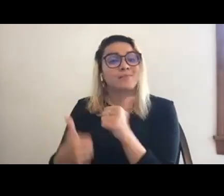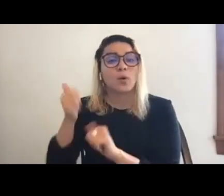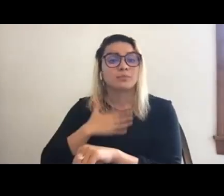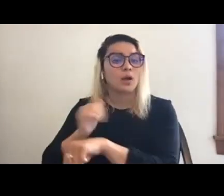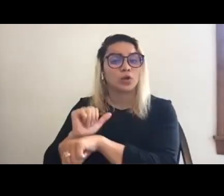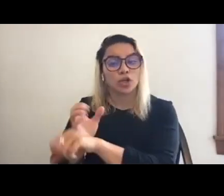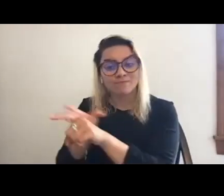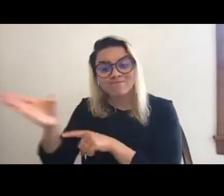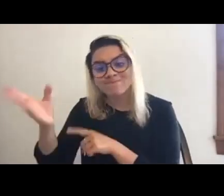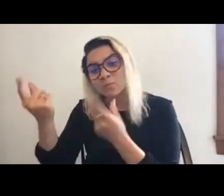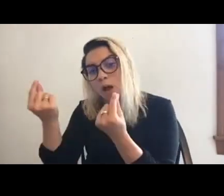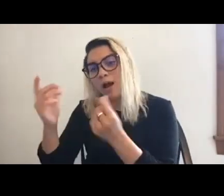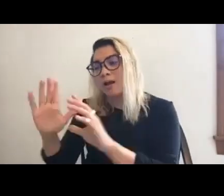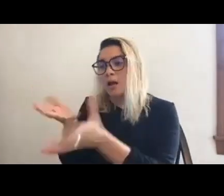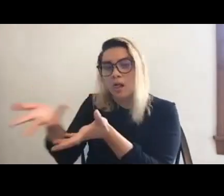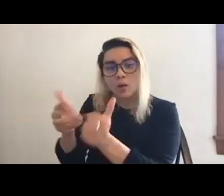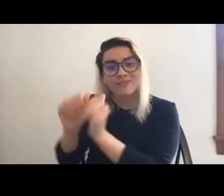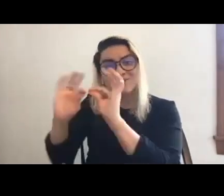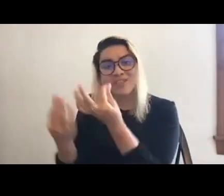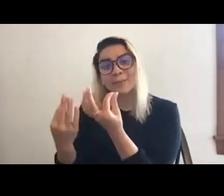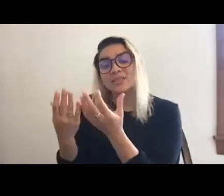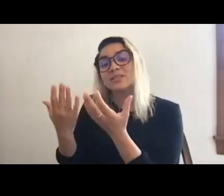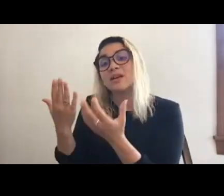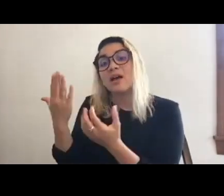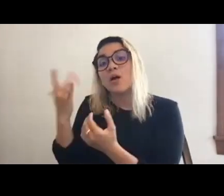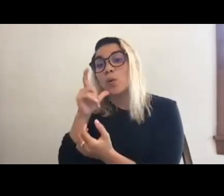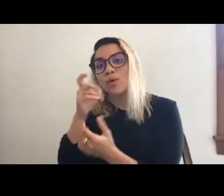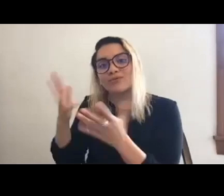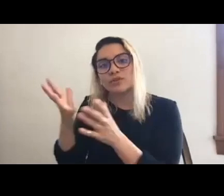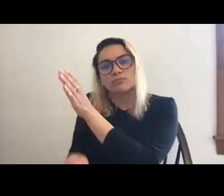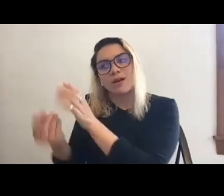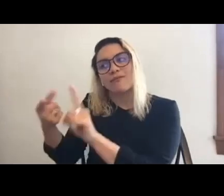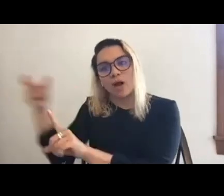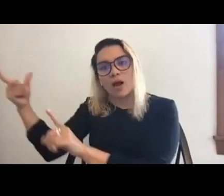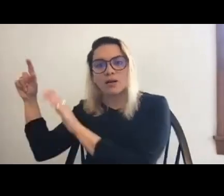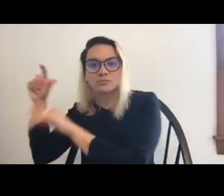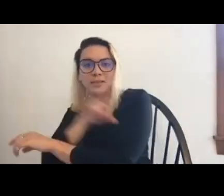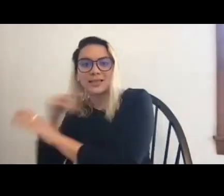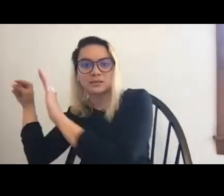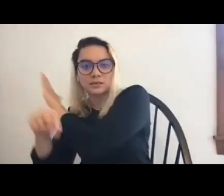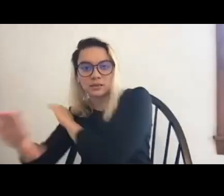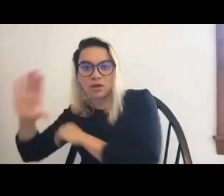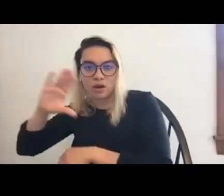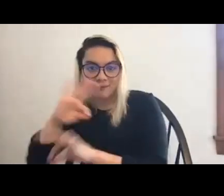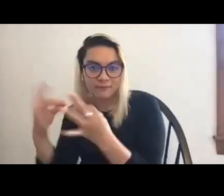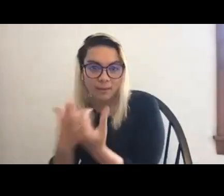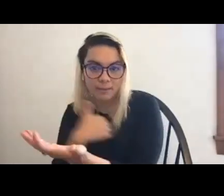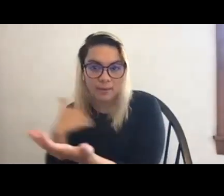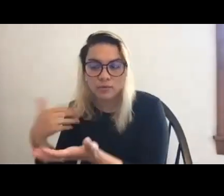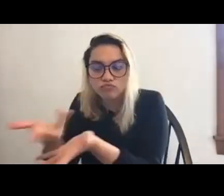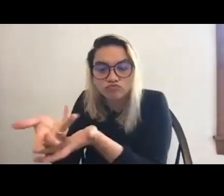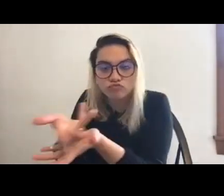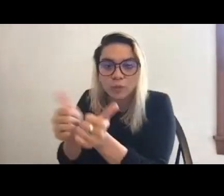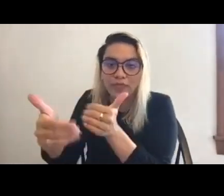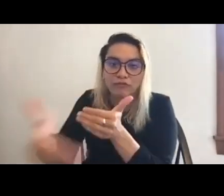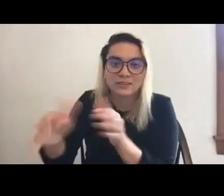police officers. And as you can imagine, that is really taxing work, mentally,